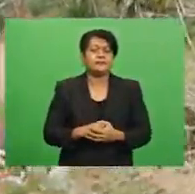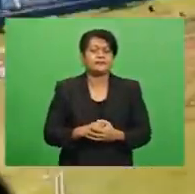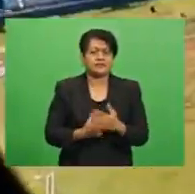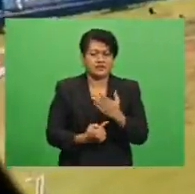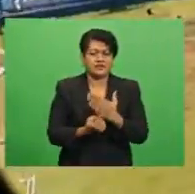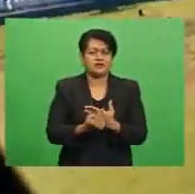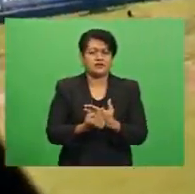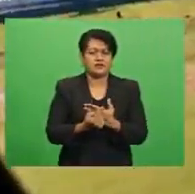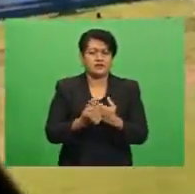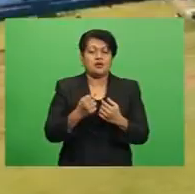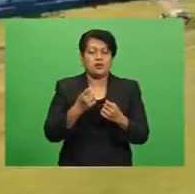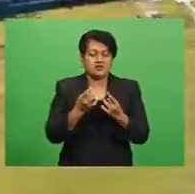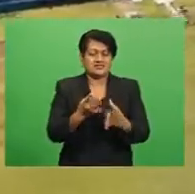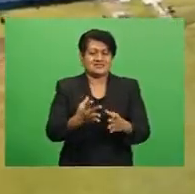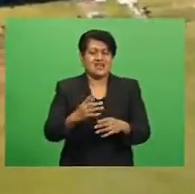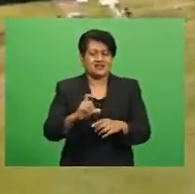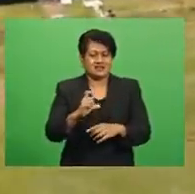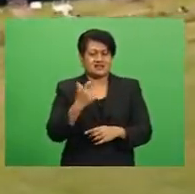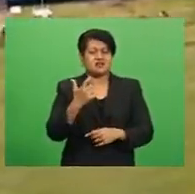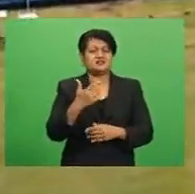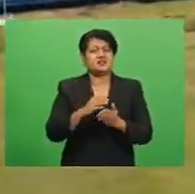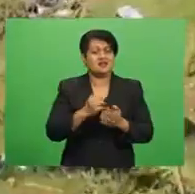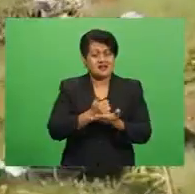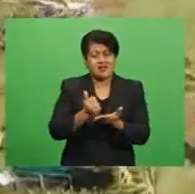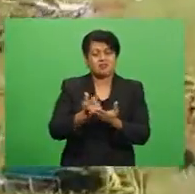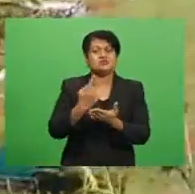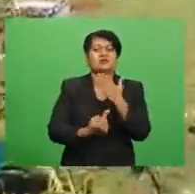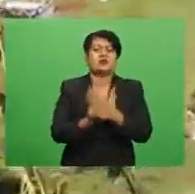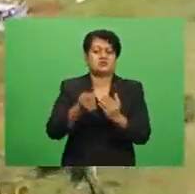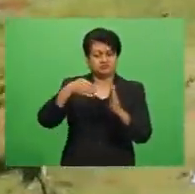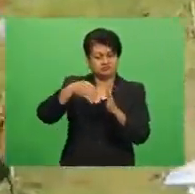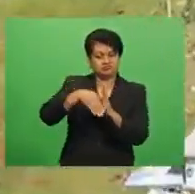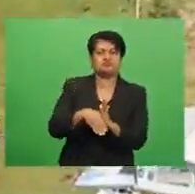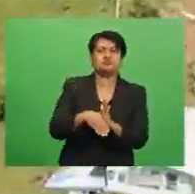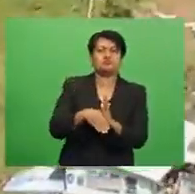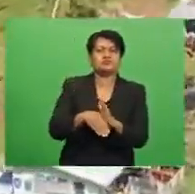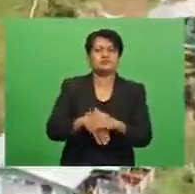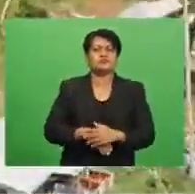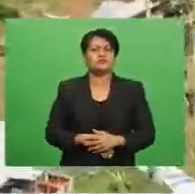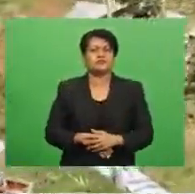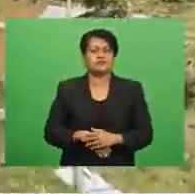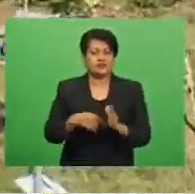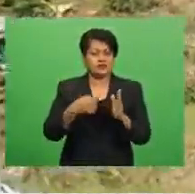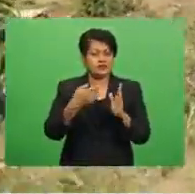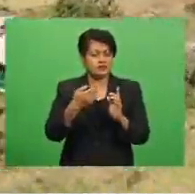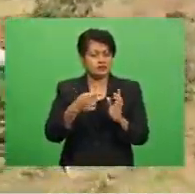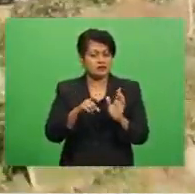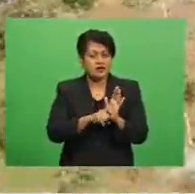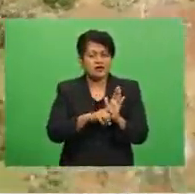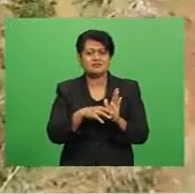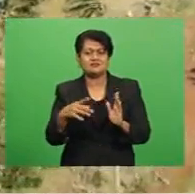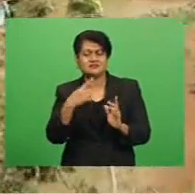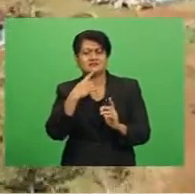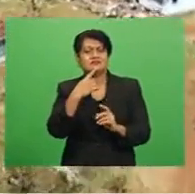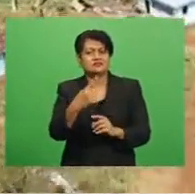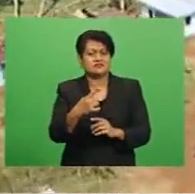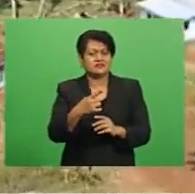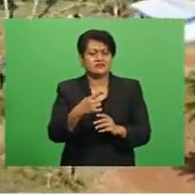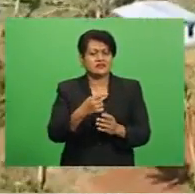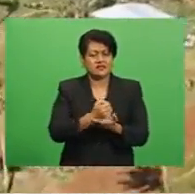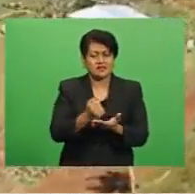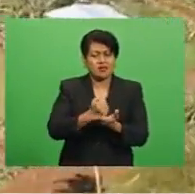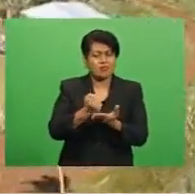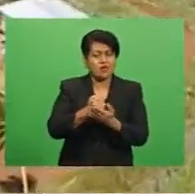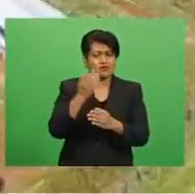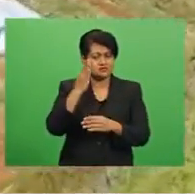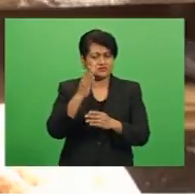resume classes from the 18th, the numbers have drastically fallen down. Akbar says while a number of schools have sustained damage, they hope to carry